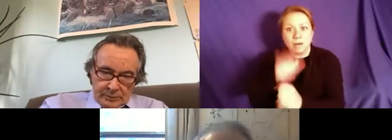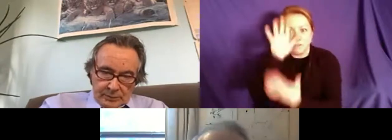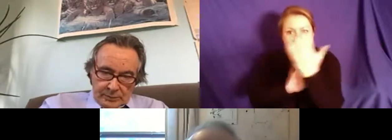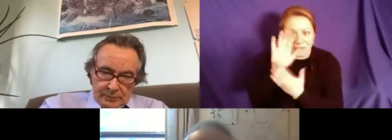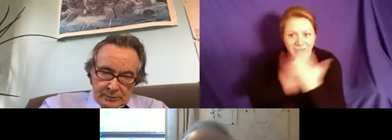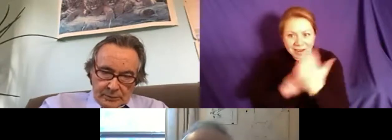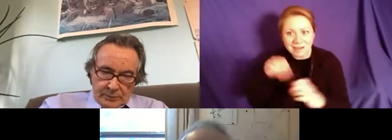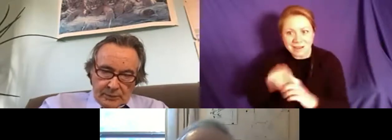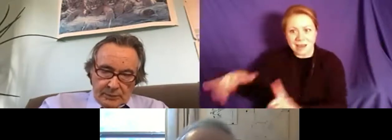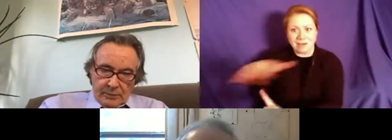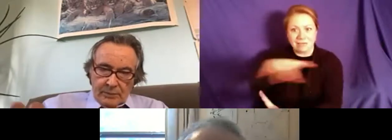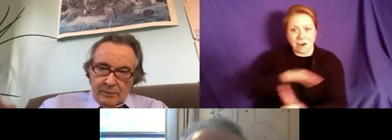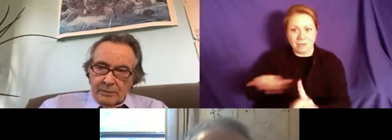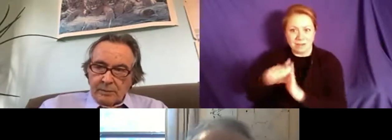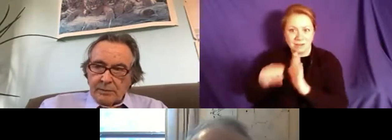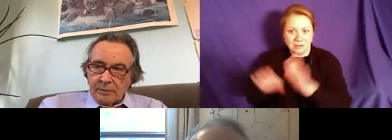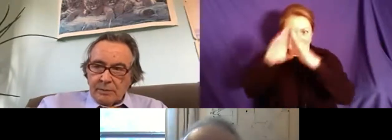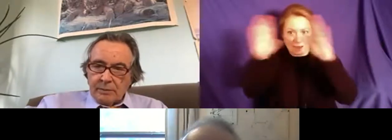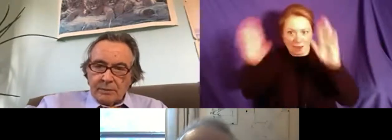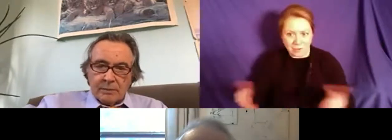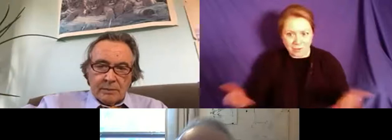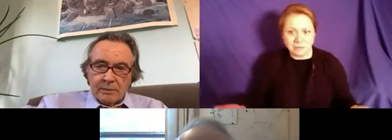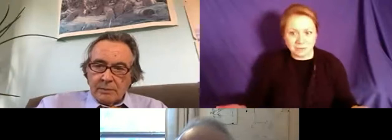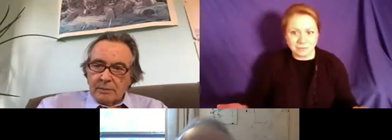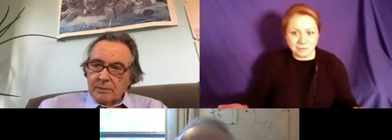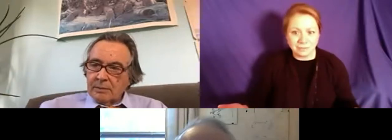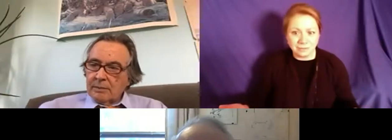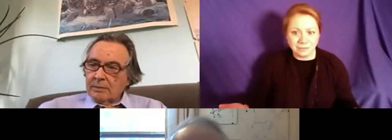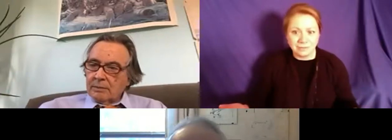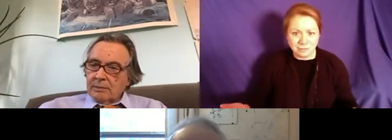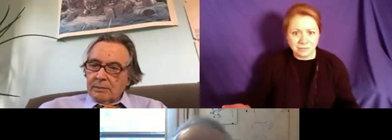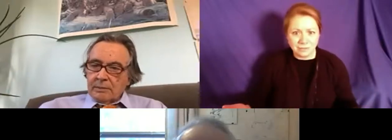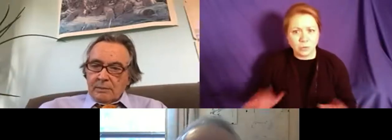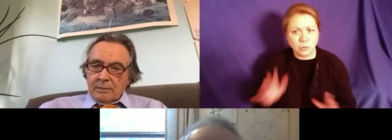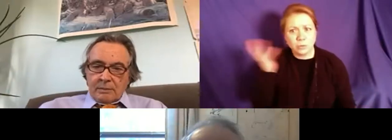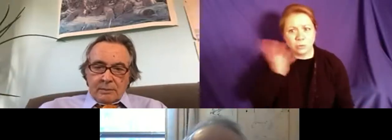in the environment of the state house, which, you know, it's a tremendously,